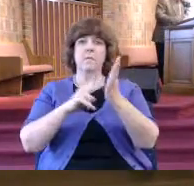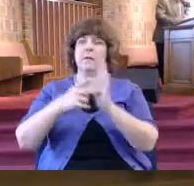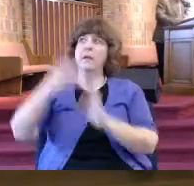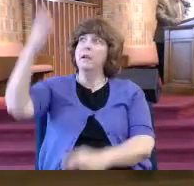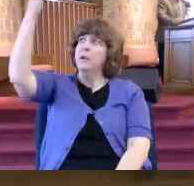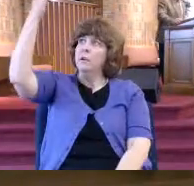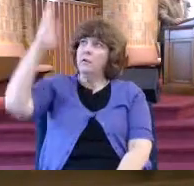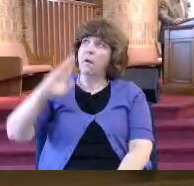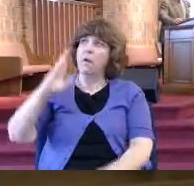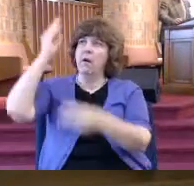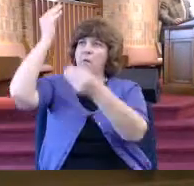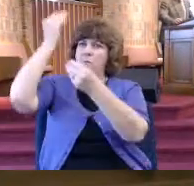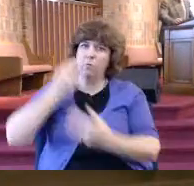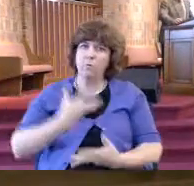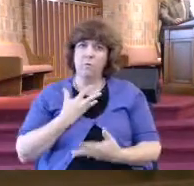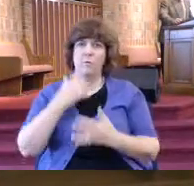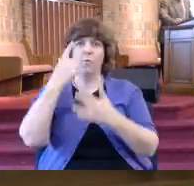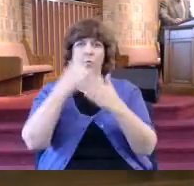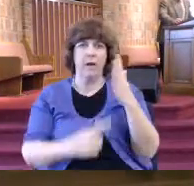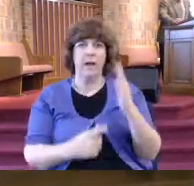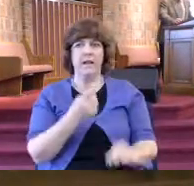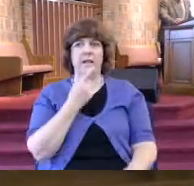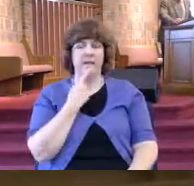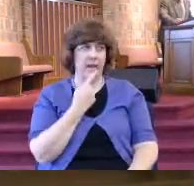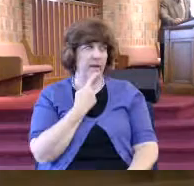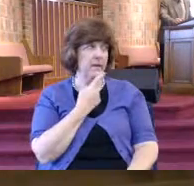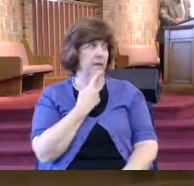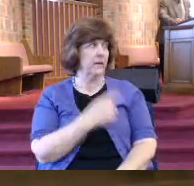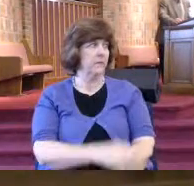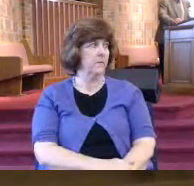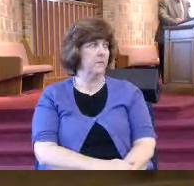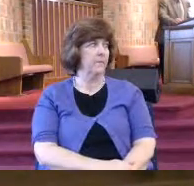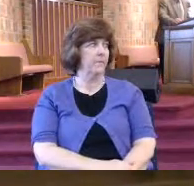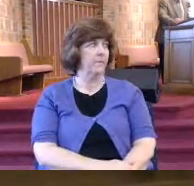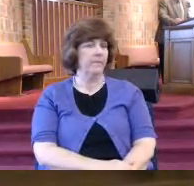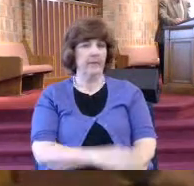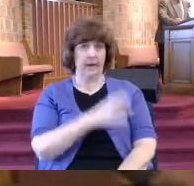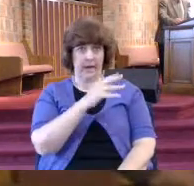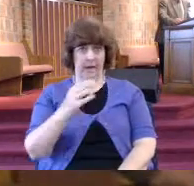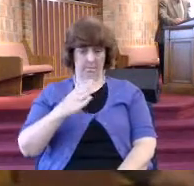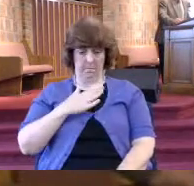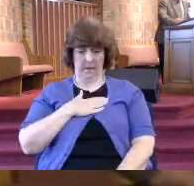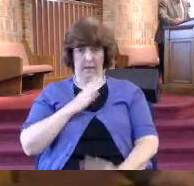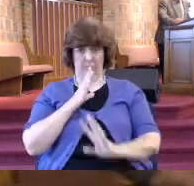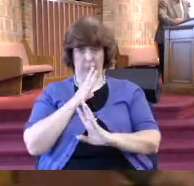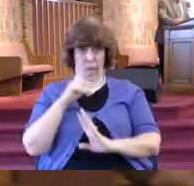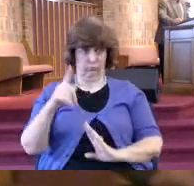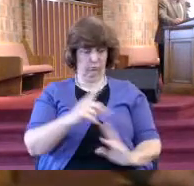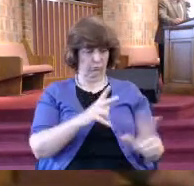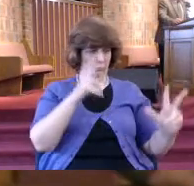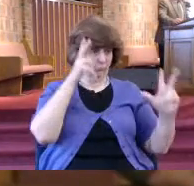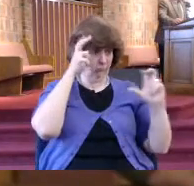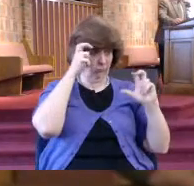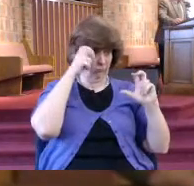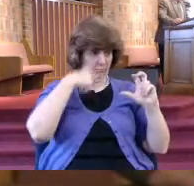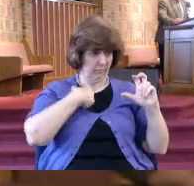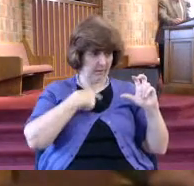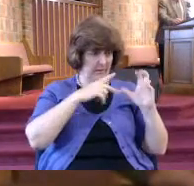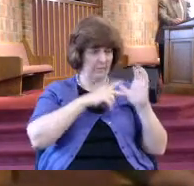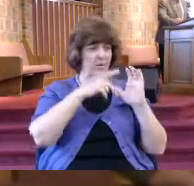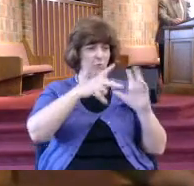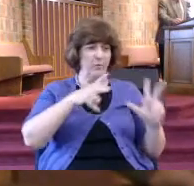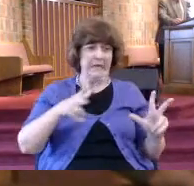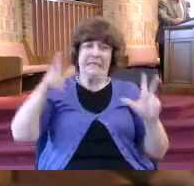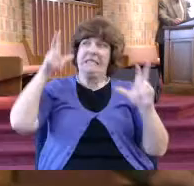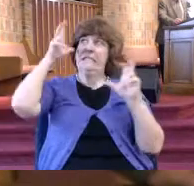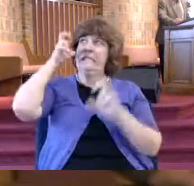say. And when you hear the words I say, you are listening to the words of God, and in conflict with that. If